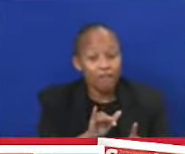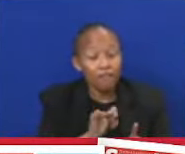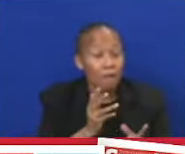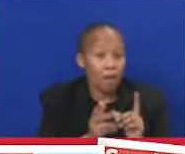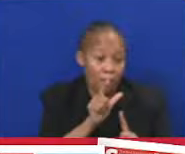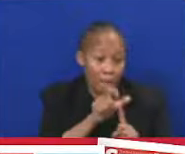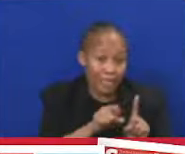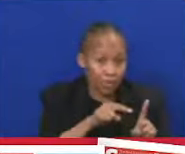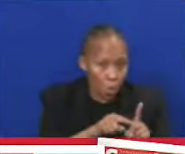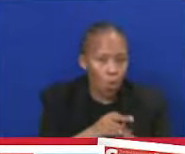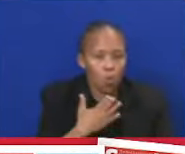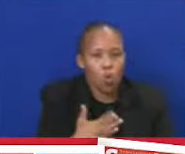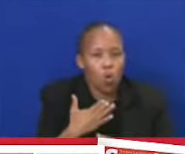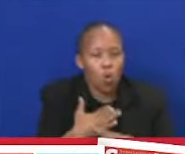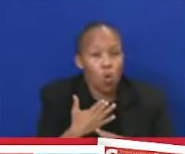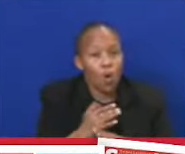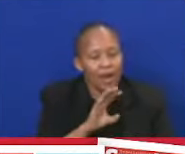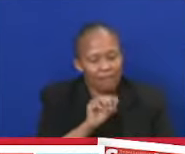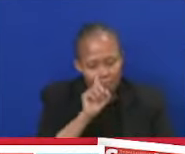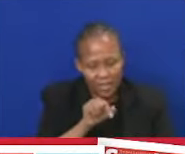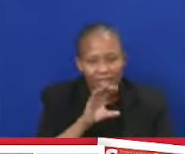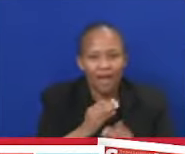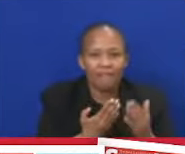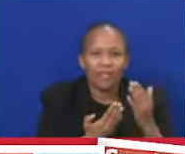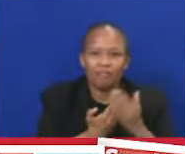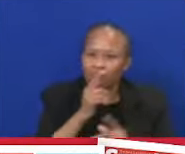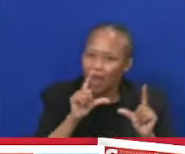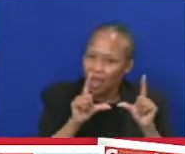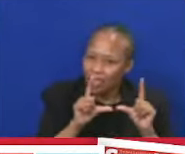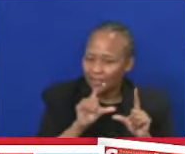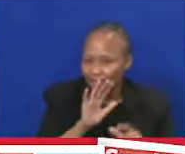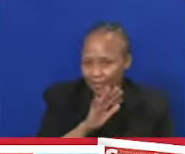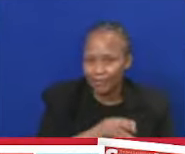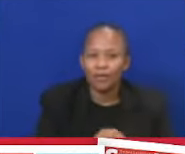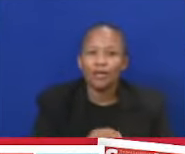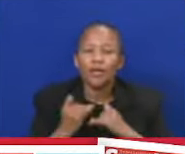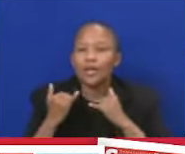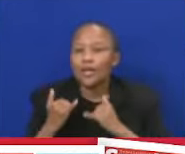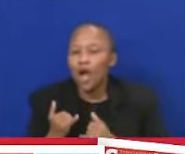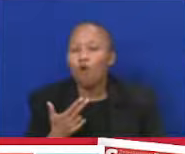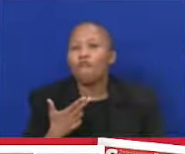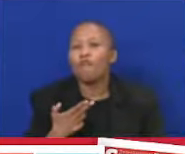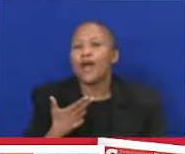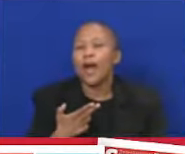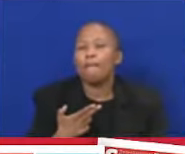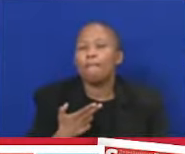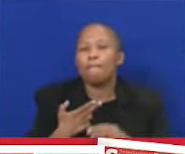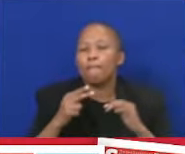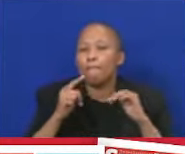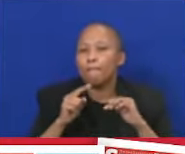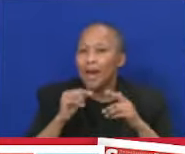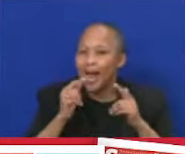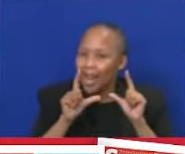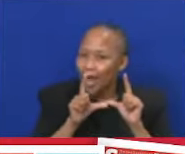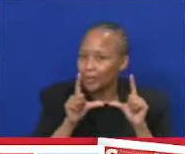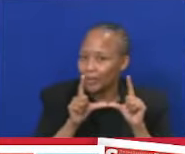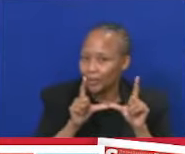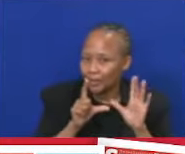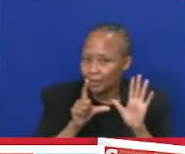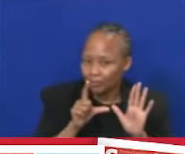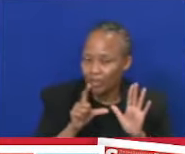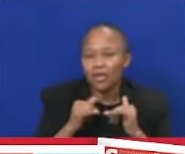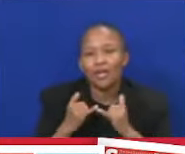So the holder of the firearm license is the company, and then permits get issued